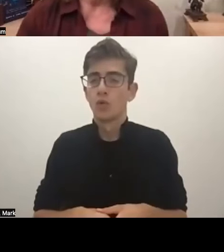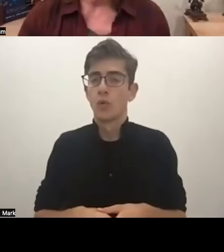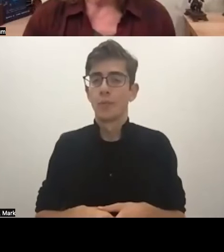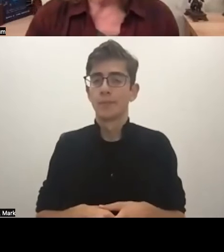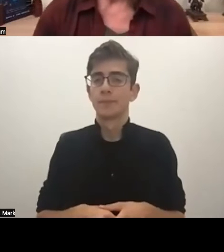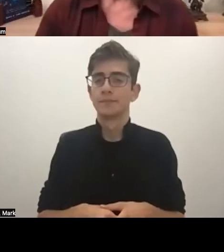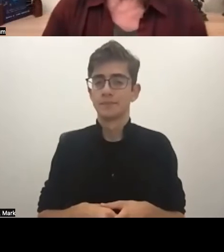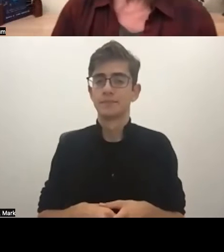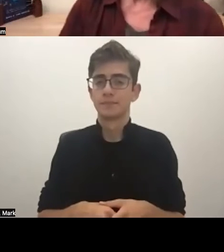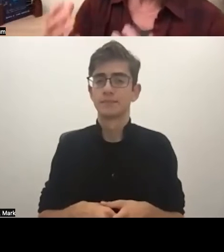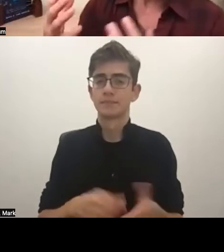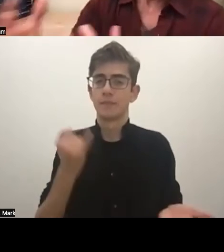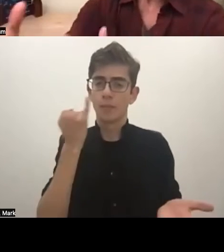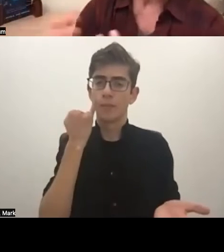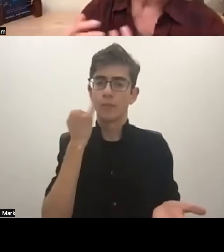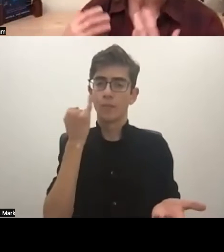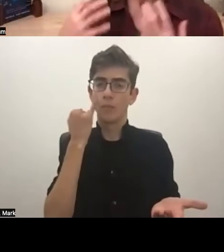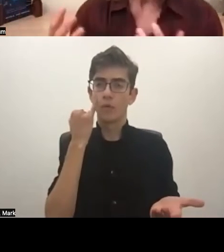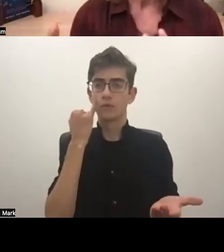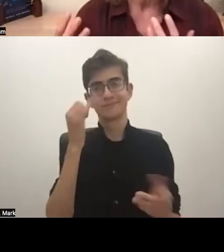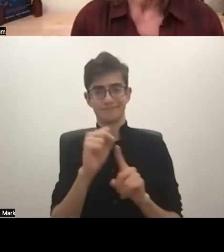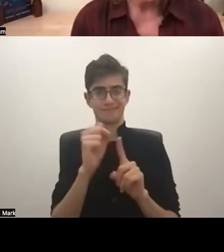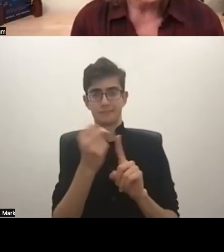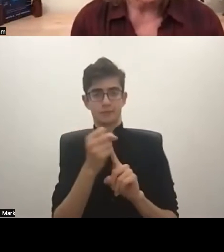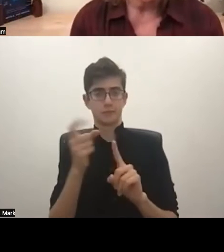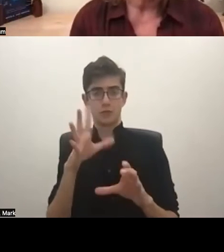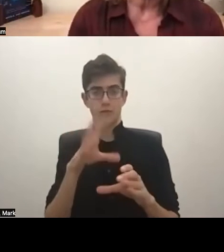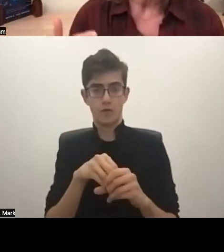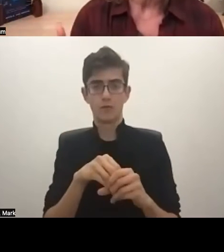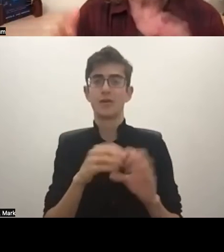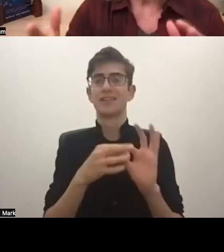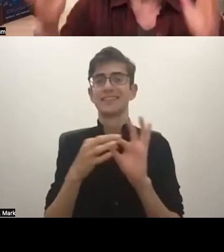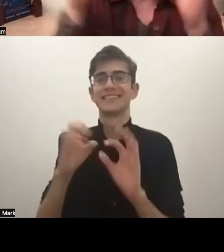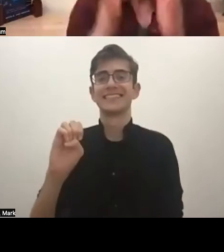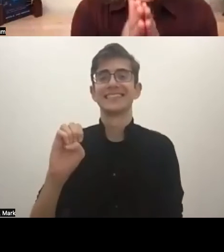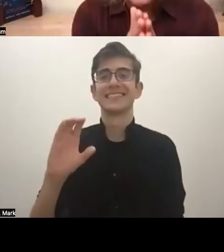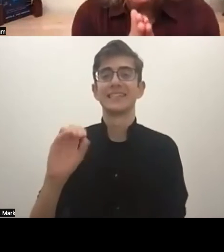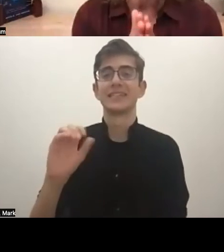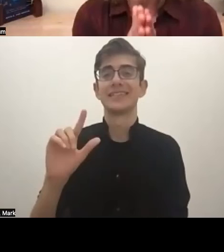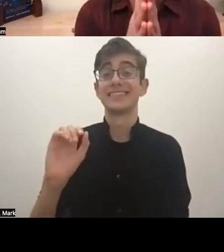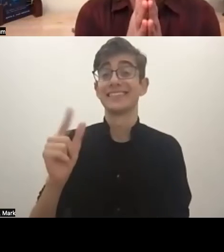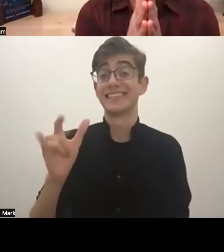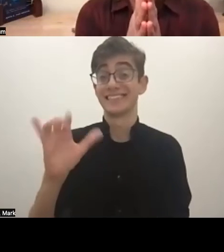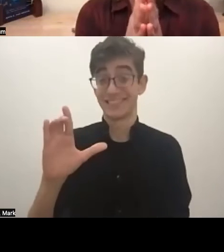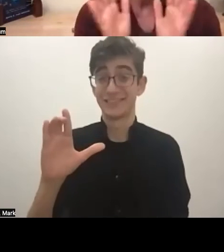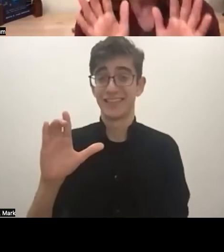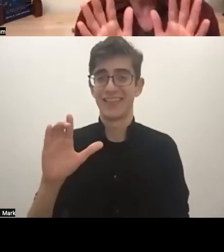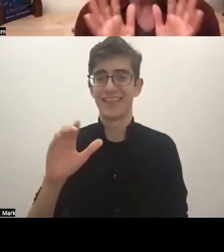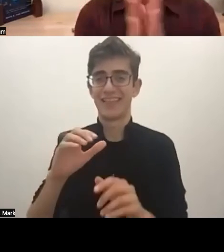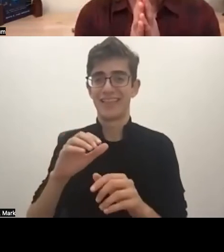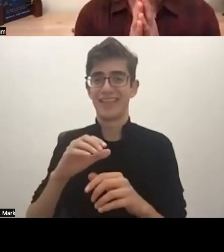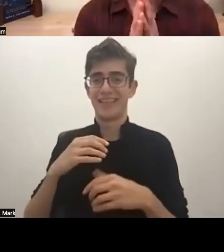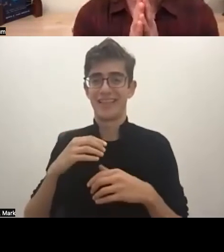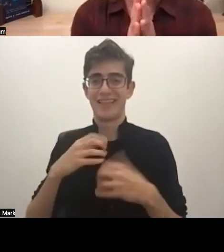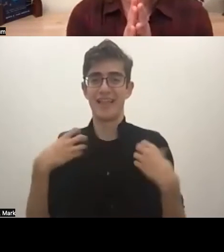in a situation that is more about ecological health versus human health. And yes, of course, there's a relationship between the